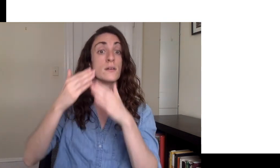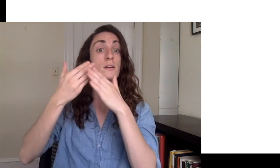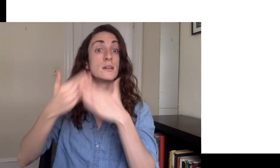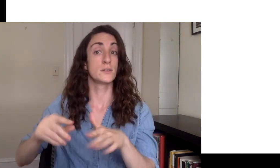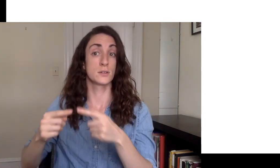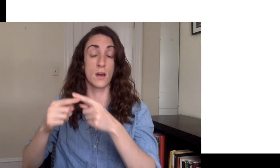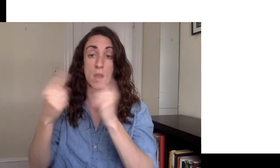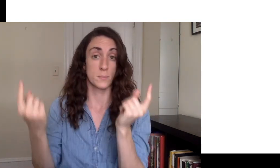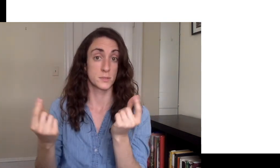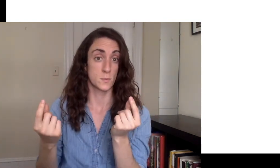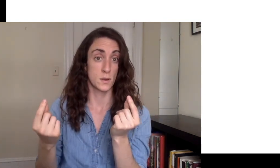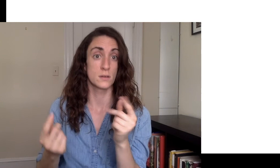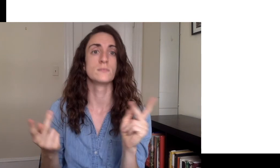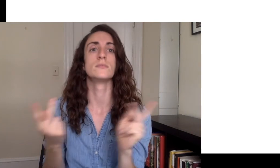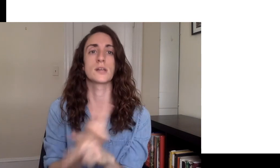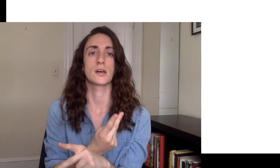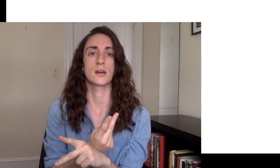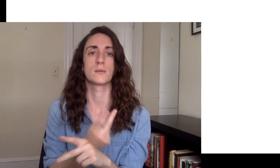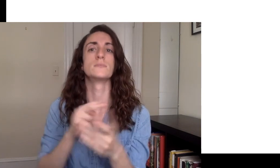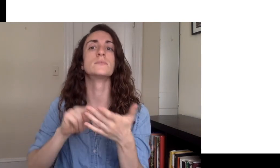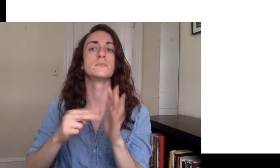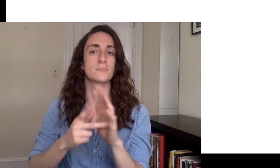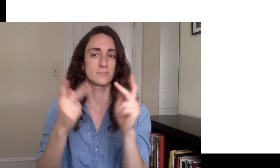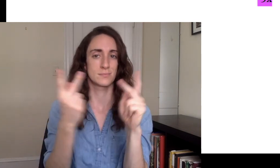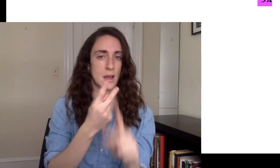multiplication. We'll multiply both sides by 5.